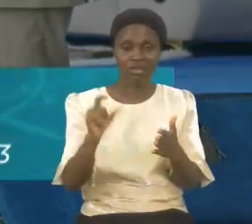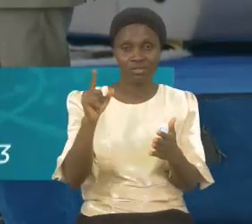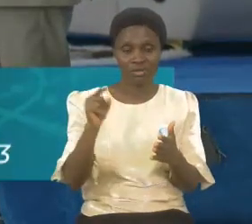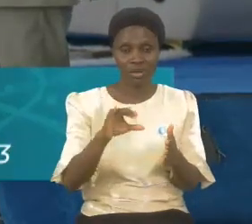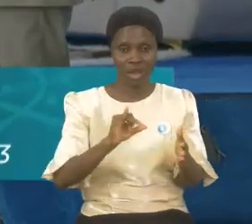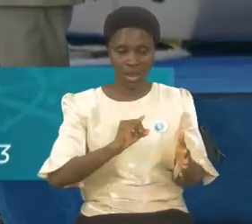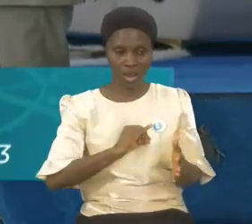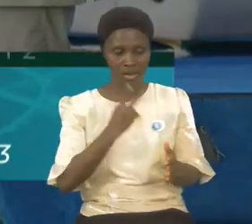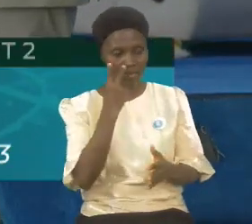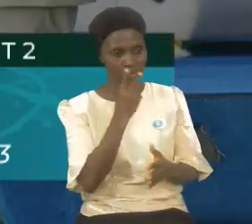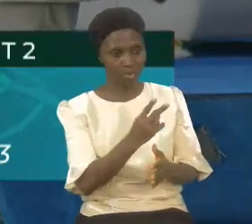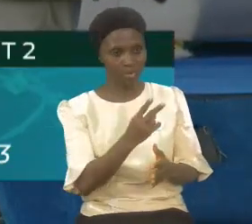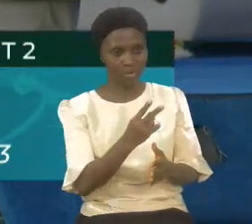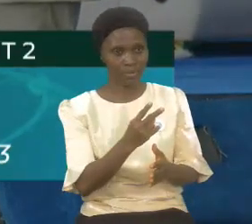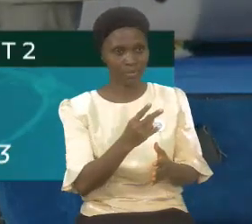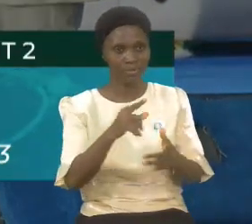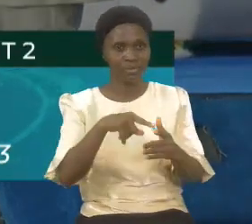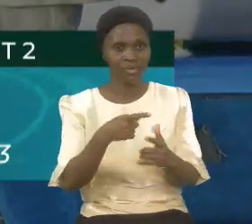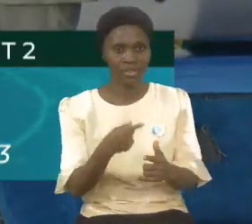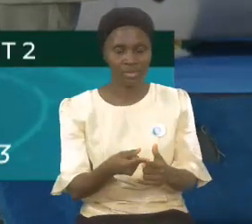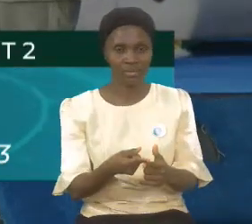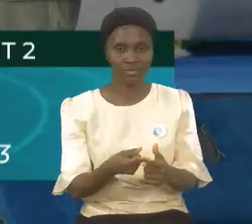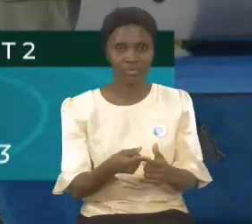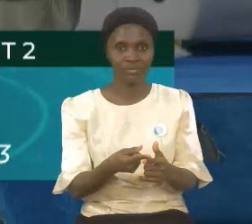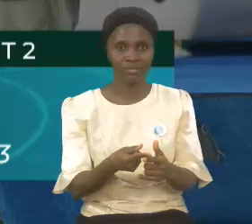beheld then